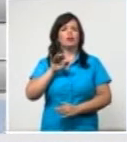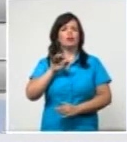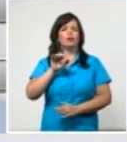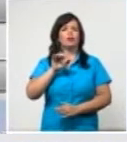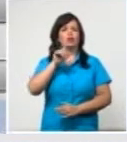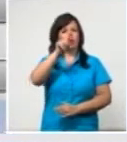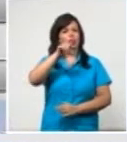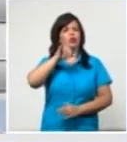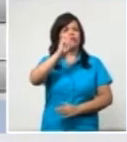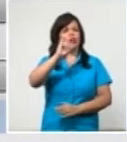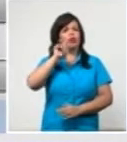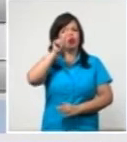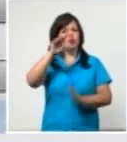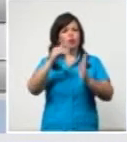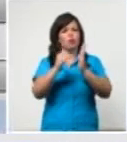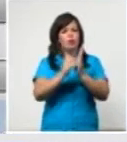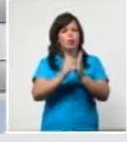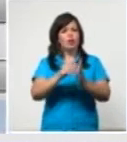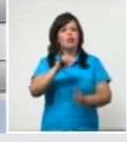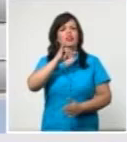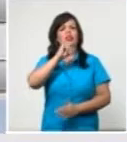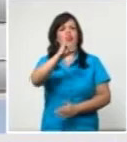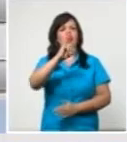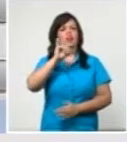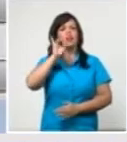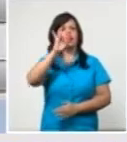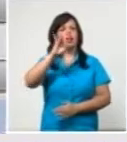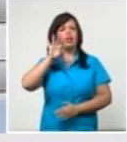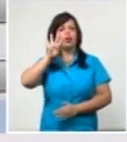So at this moment, Cuba accumulates